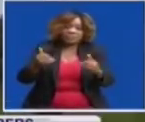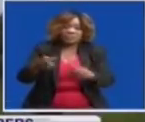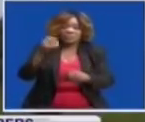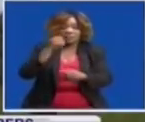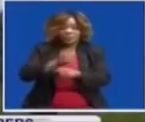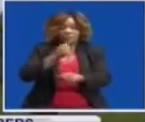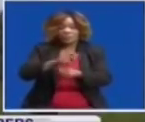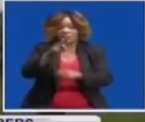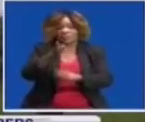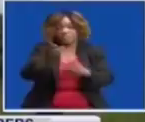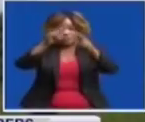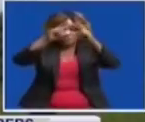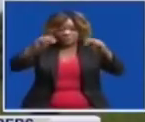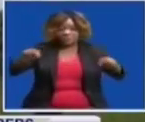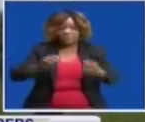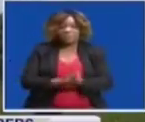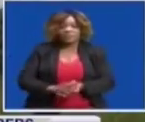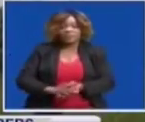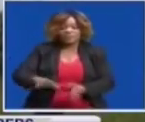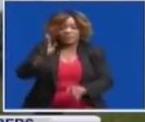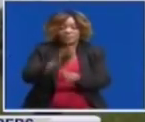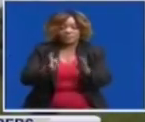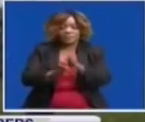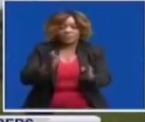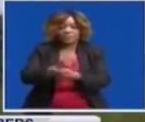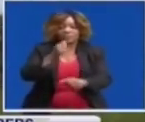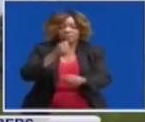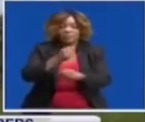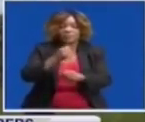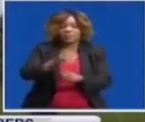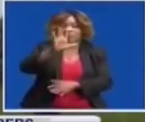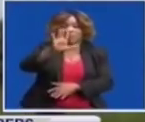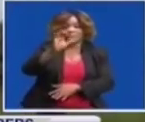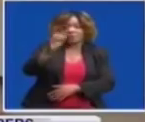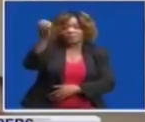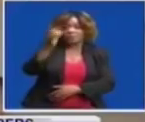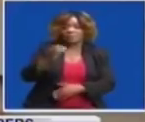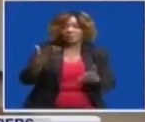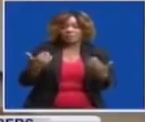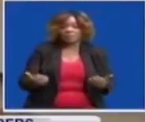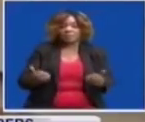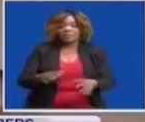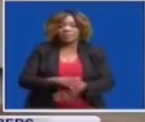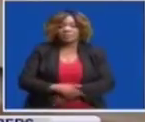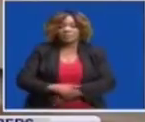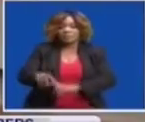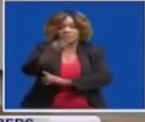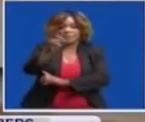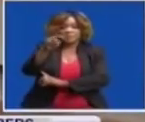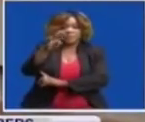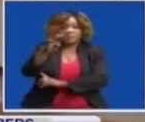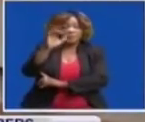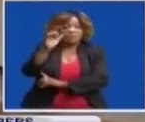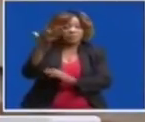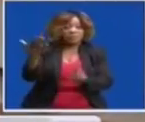area. Construction works on the project are at 60% completion stage. Cindy Mulamba, ZNBC